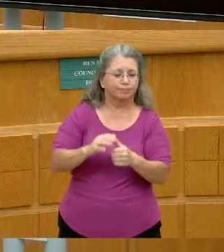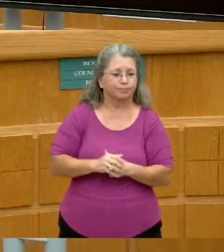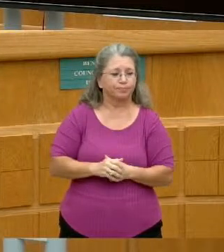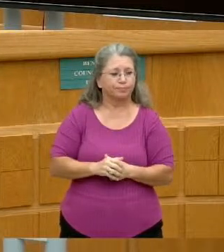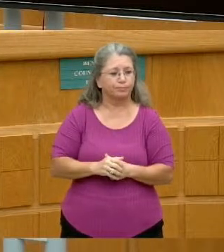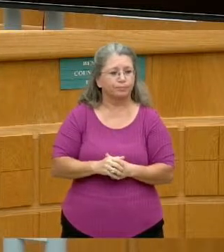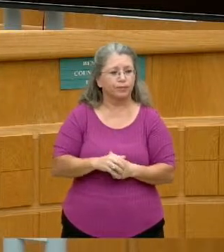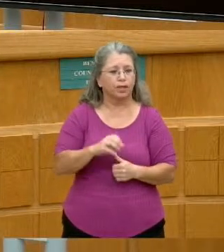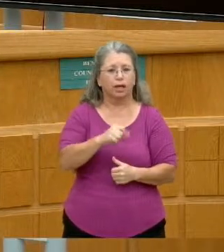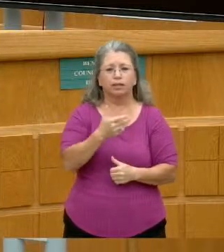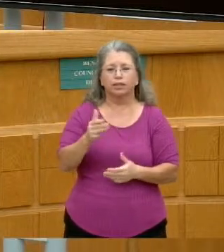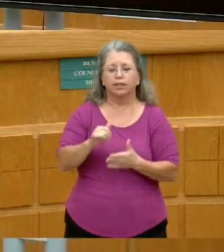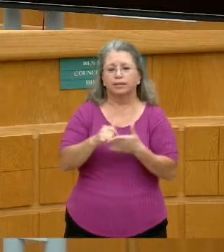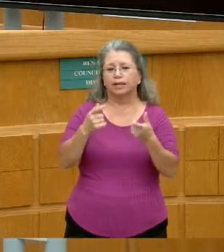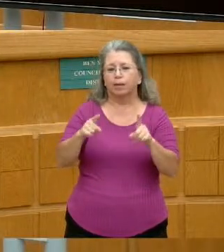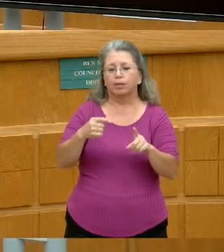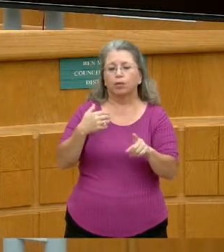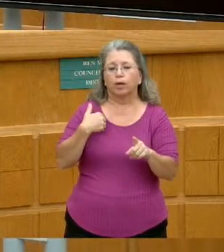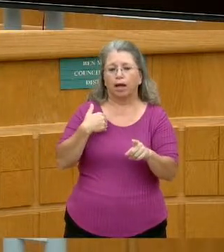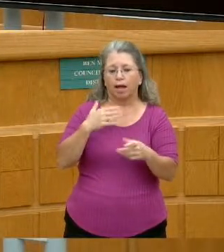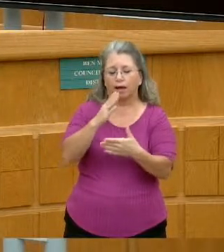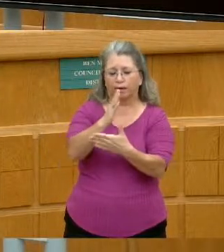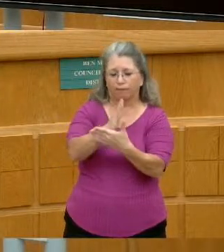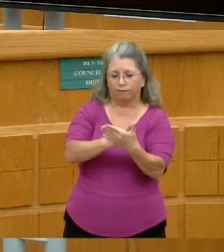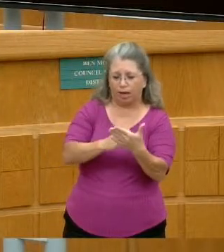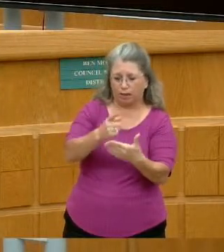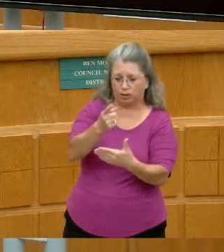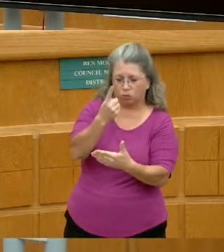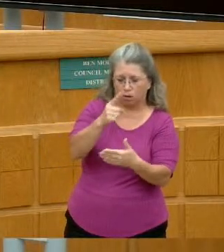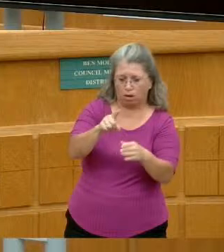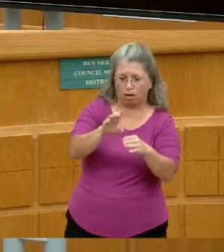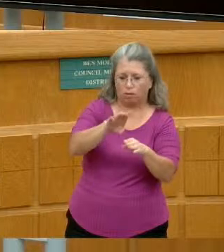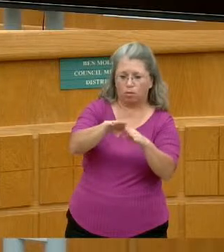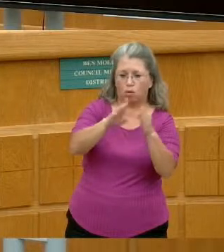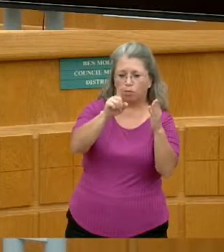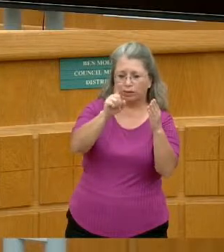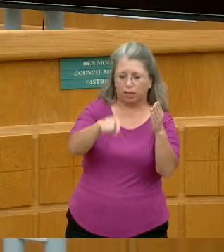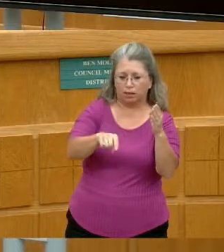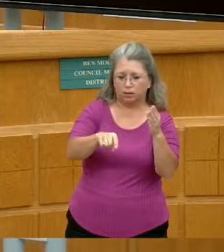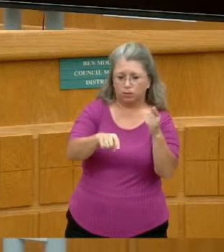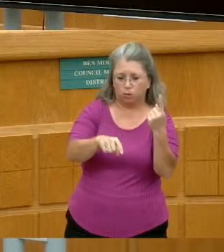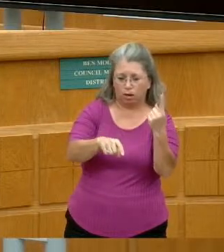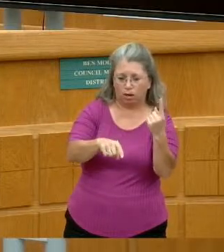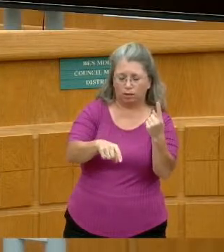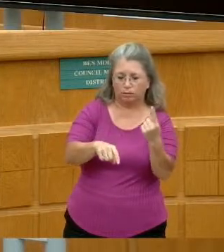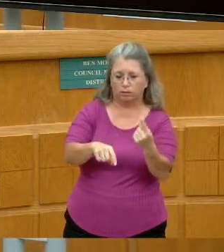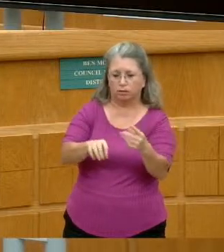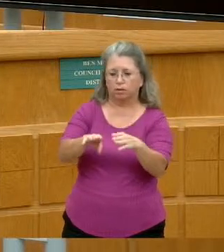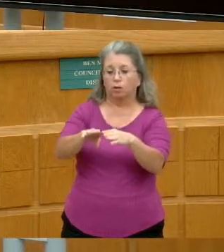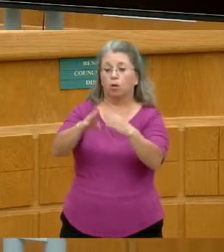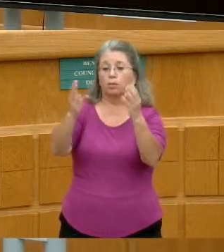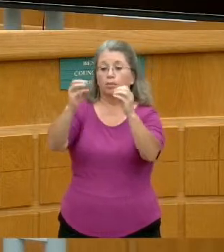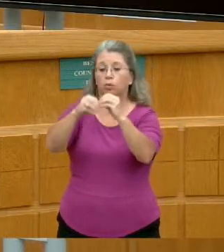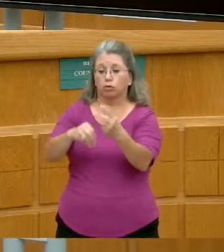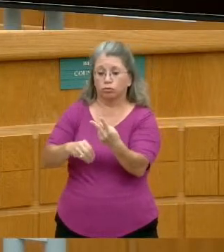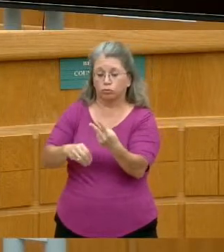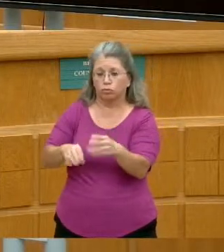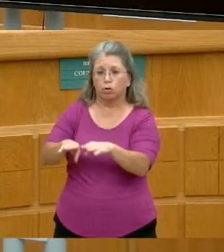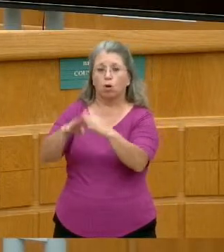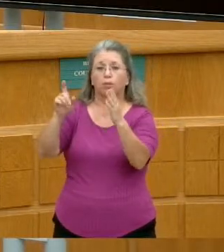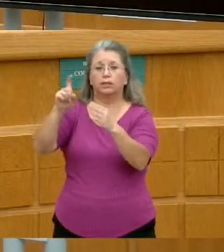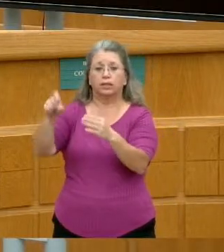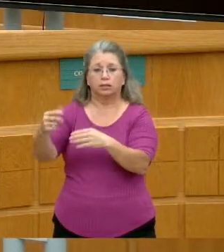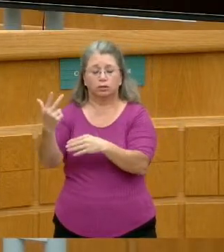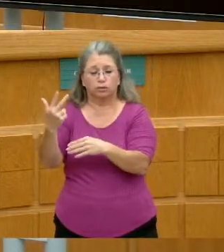in place. We had Open Texas 1, Open Texas 2, Open Texas 3, and then last Friday, essentially Open Texas